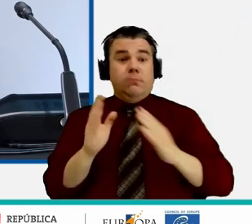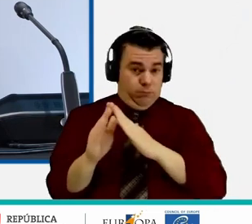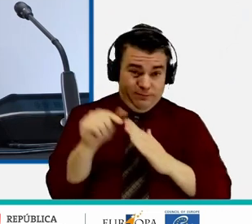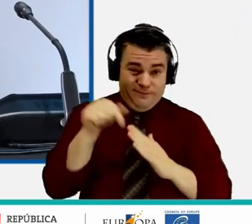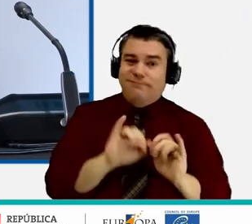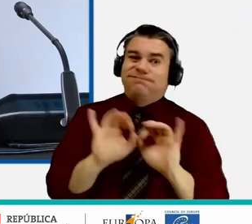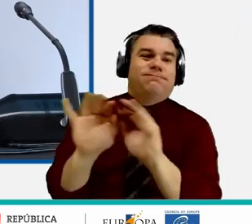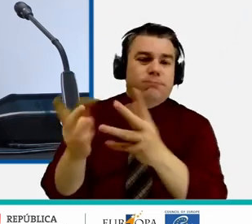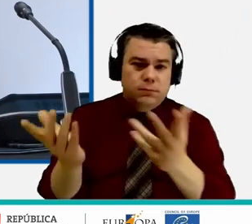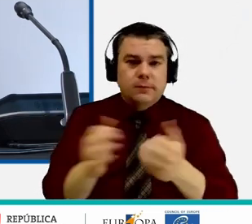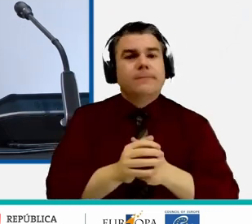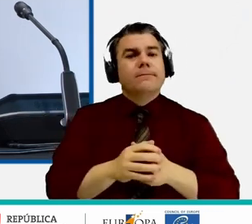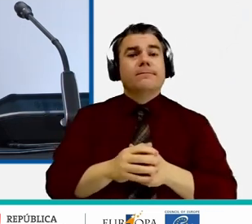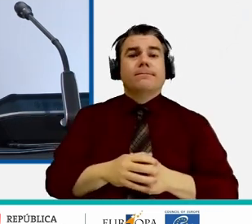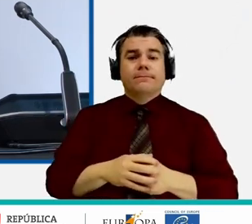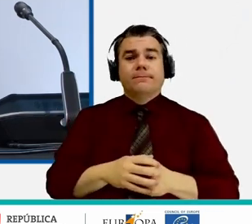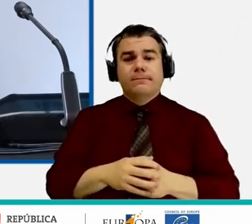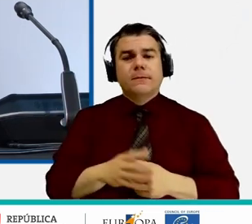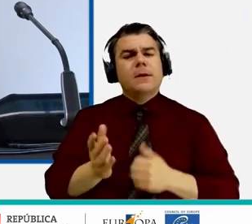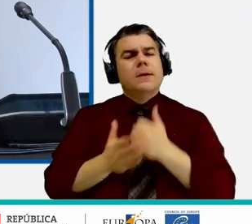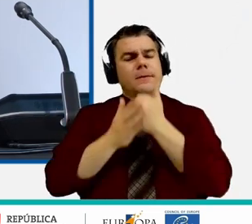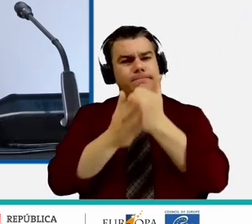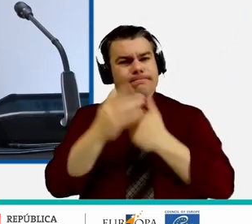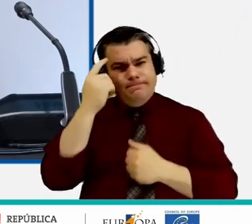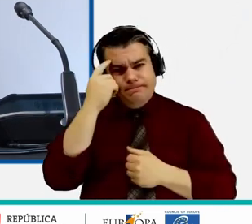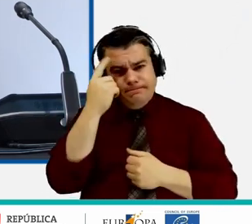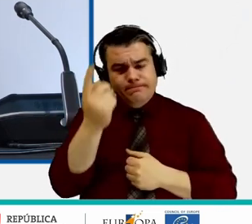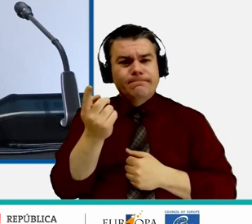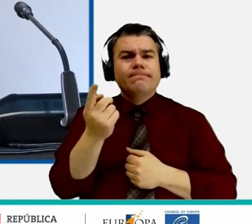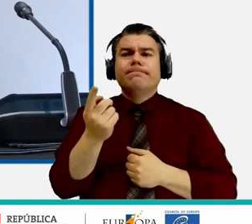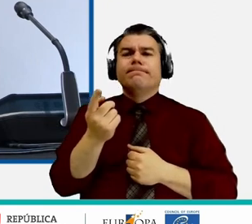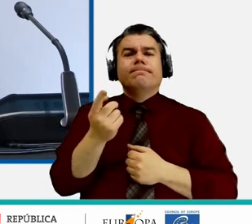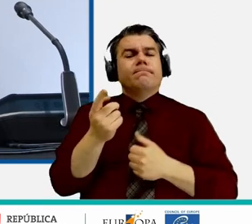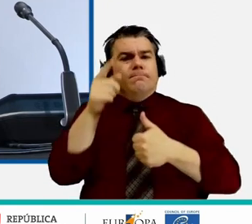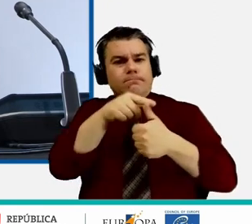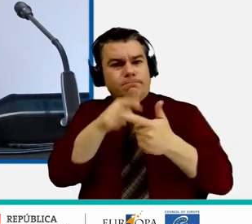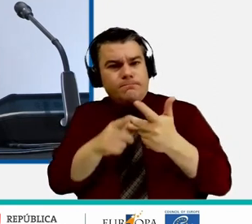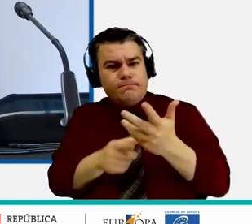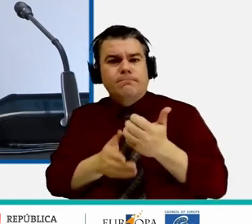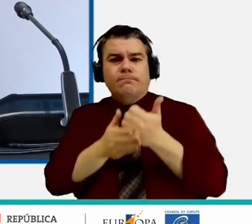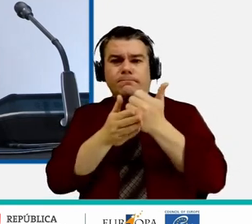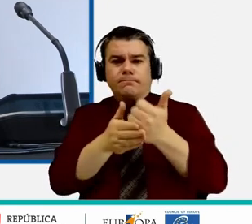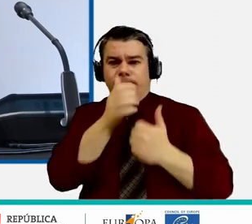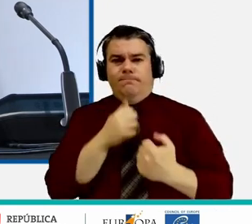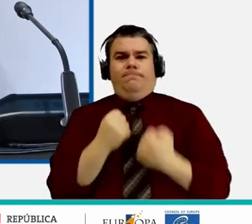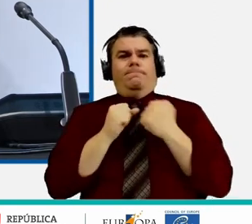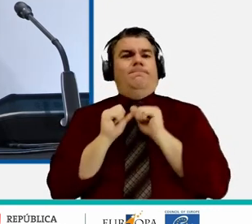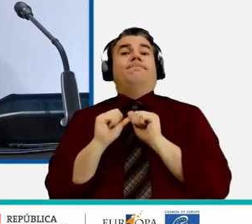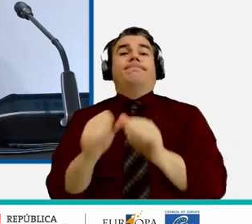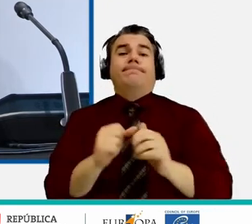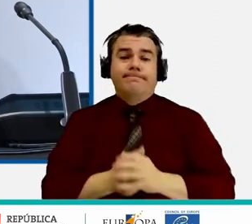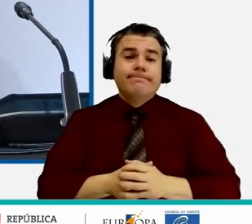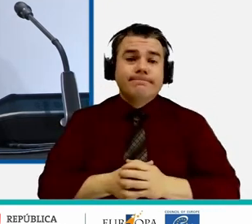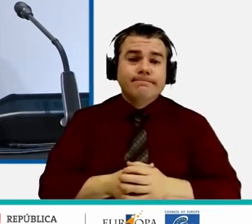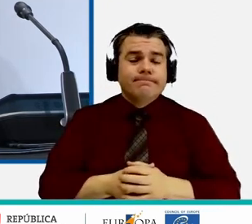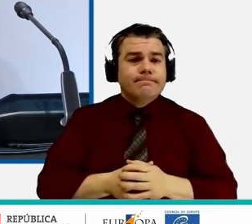Resilient campaign brought a set of solutions and guidelines for working on resilience in communities. If we have a